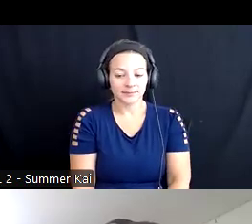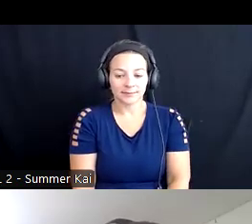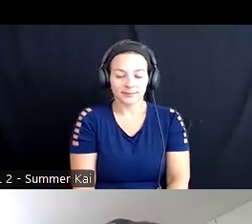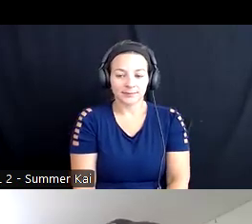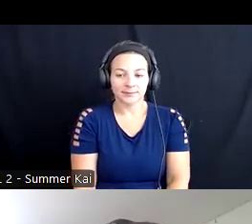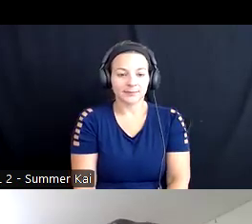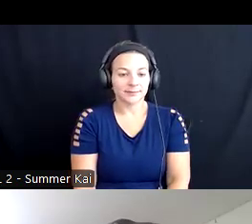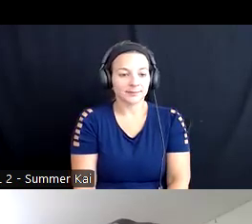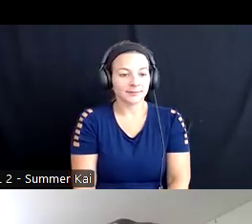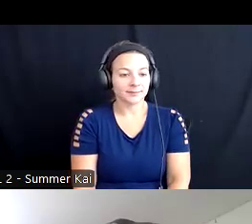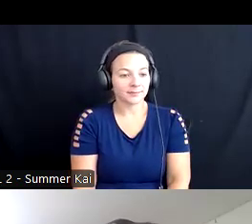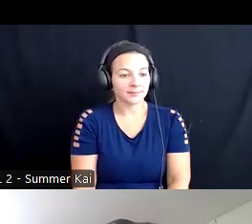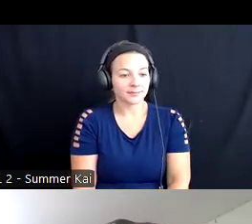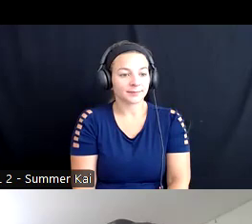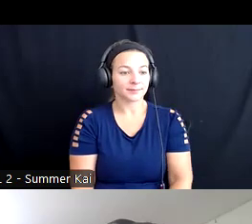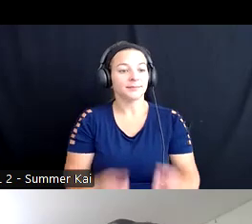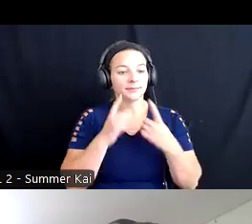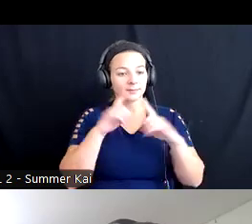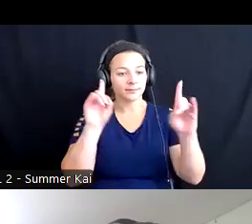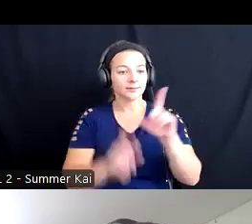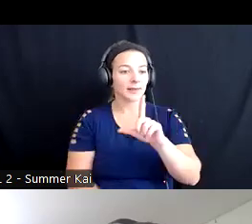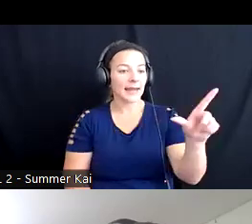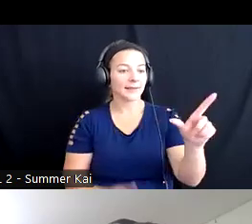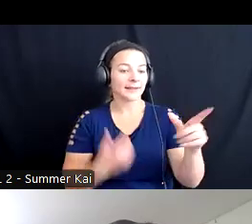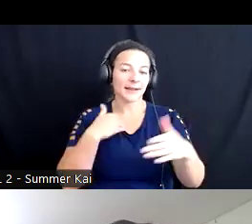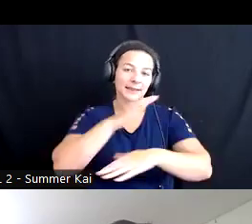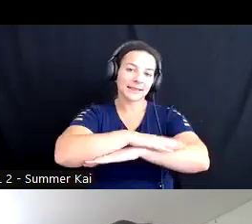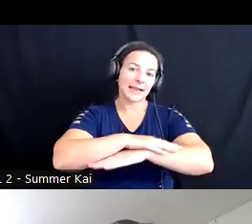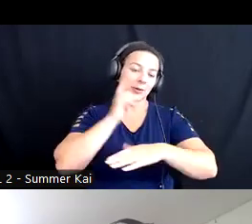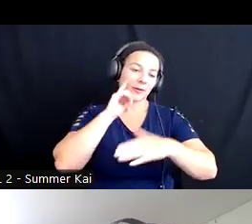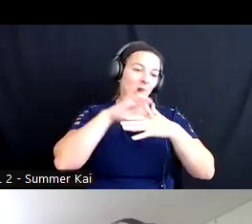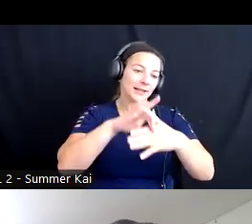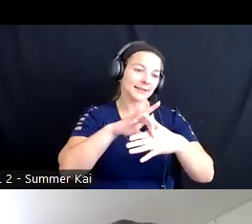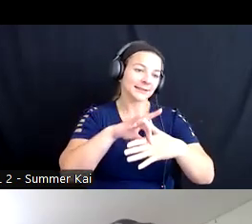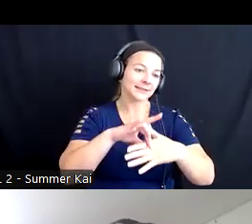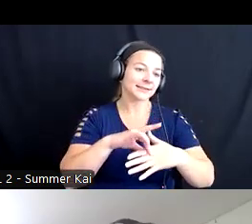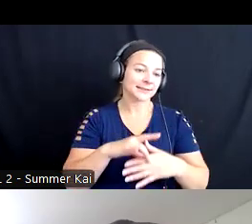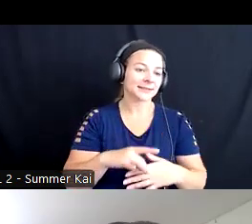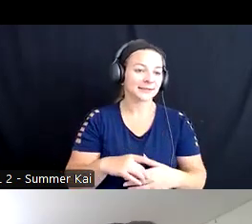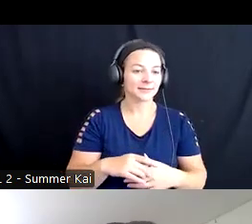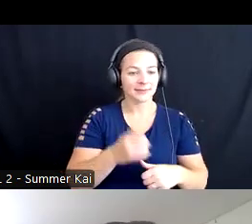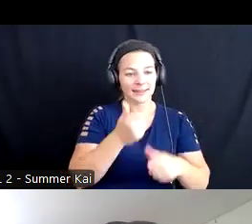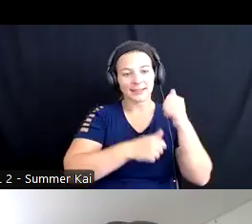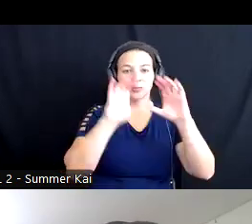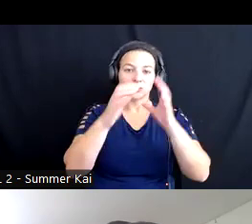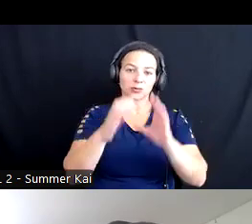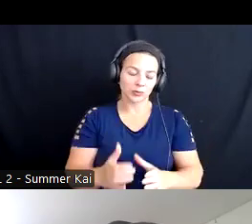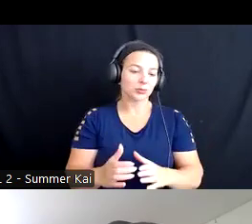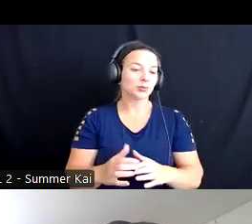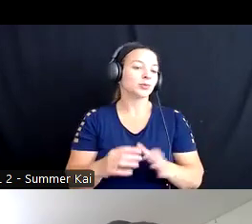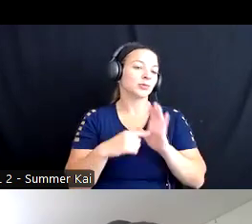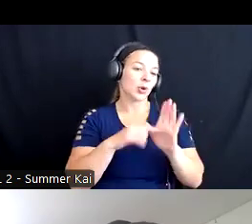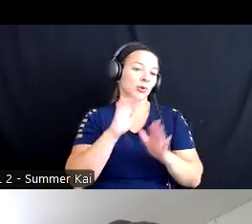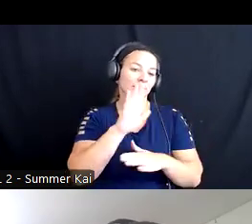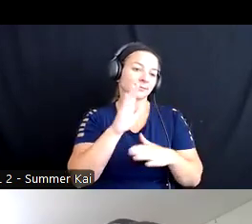And finally, on the left-hand side, we can find the table of contents, which outlines each of these sections and groups them into these